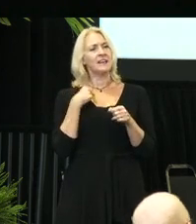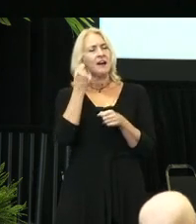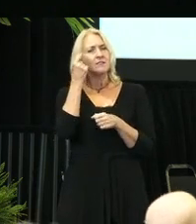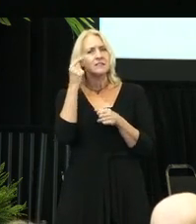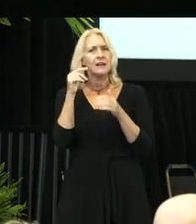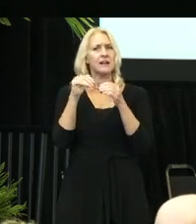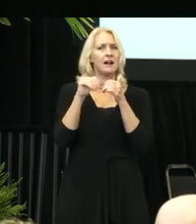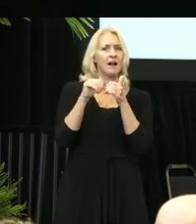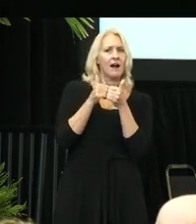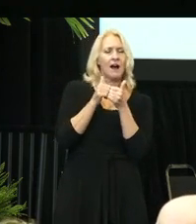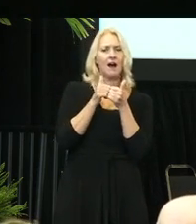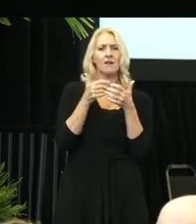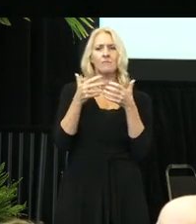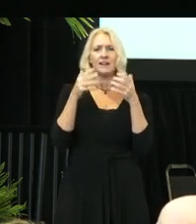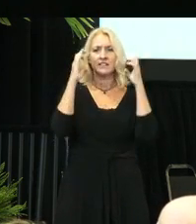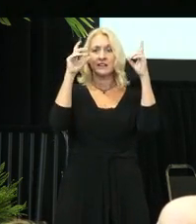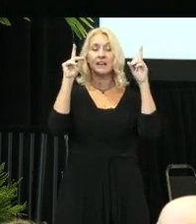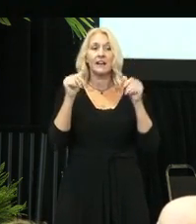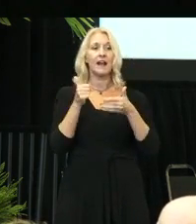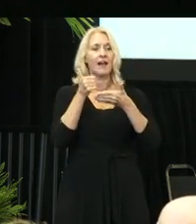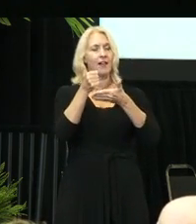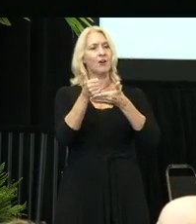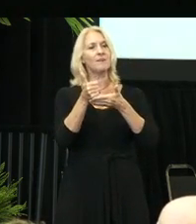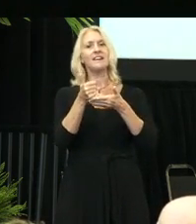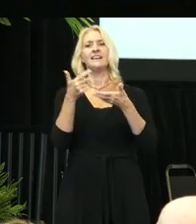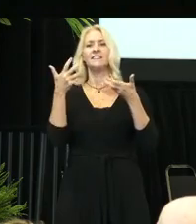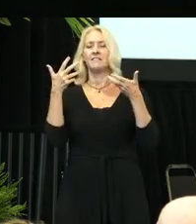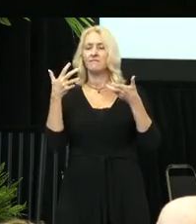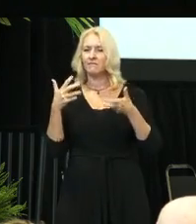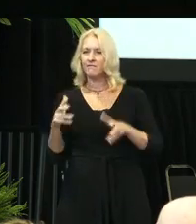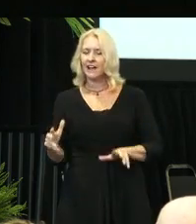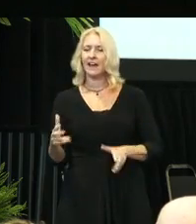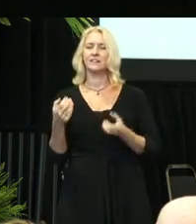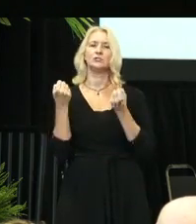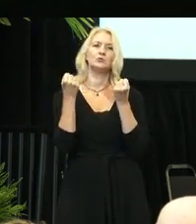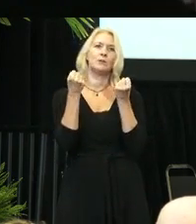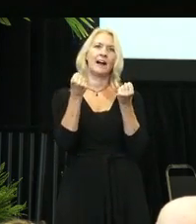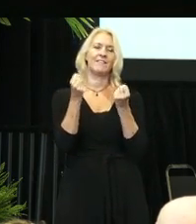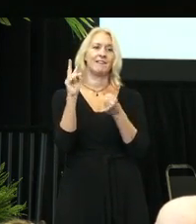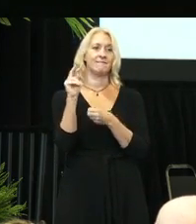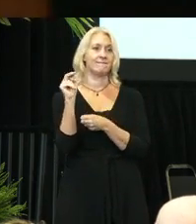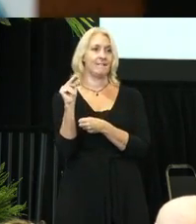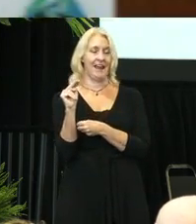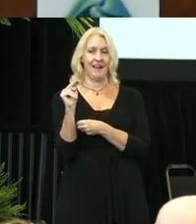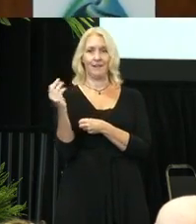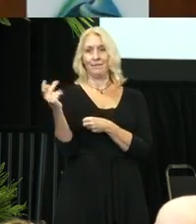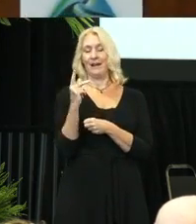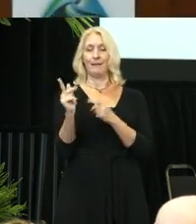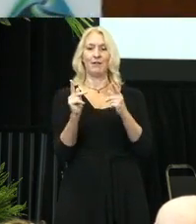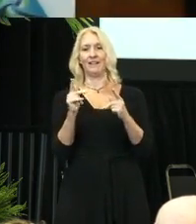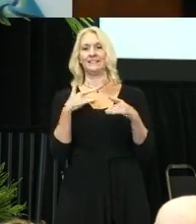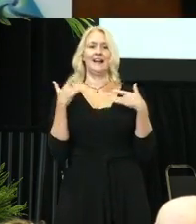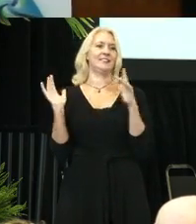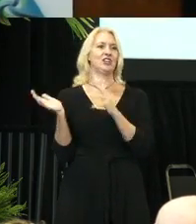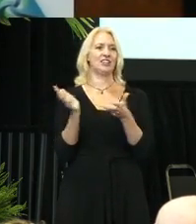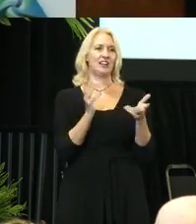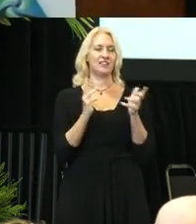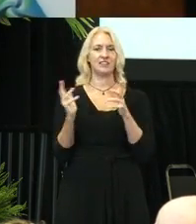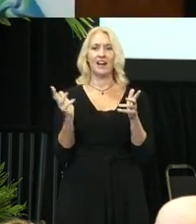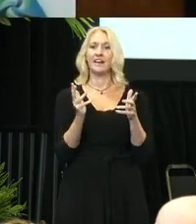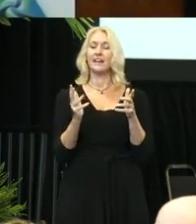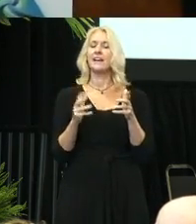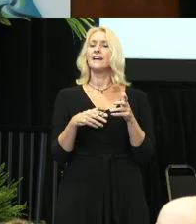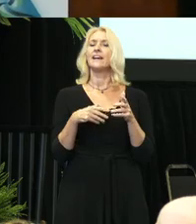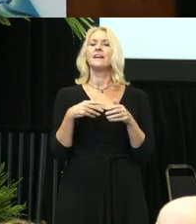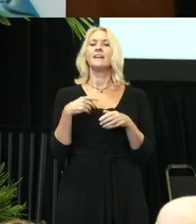the notion that they had just come back from a tournament, everyone was filing out of the van like, see you, Dr. Philbrook, and going to their car and everything. And then there